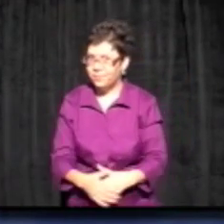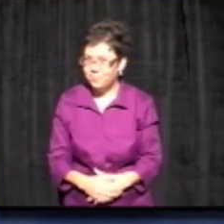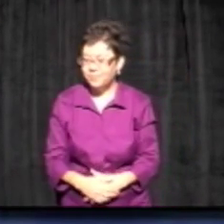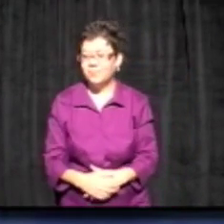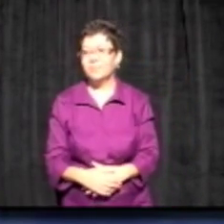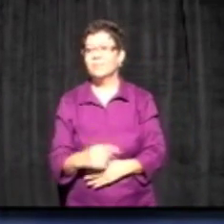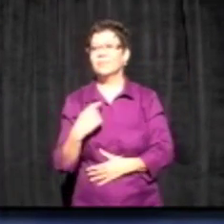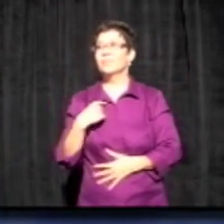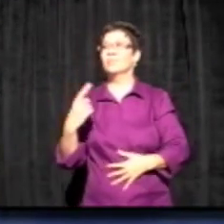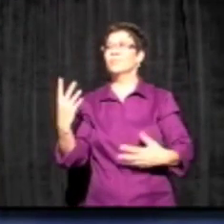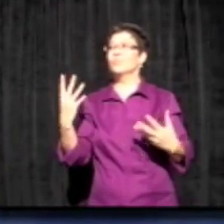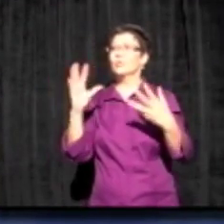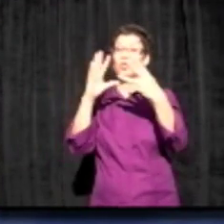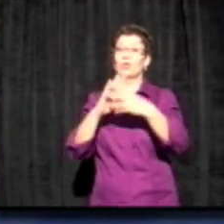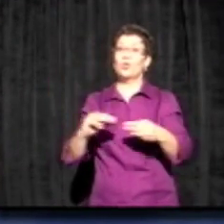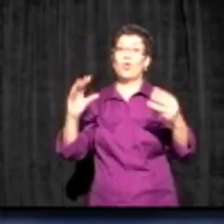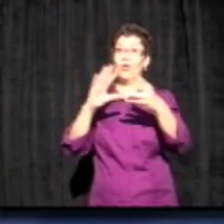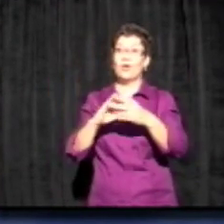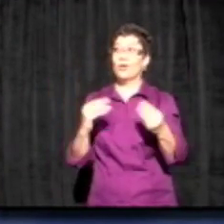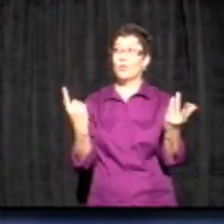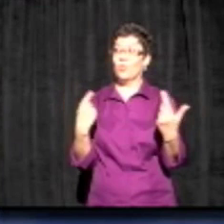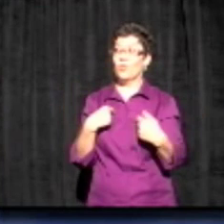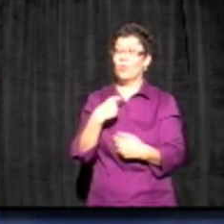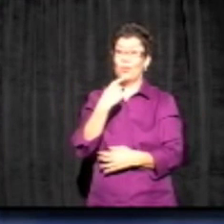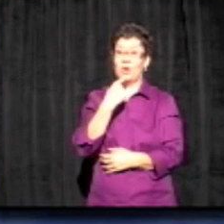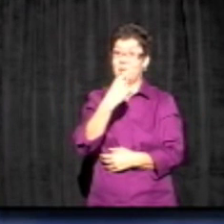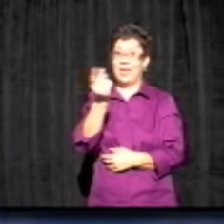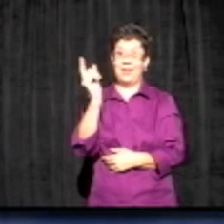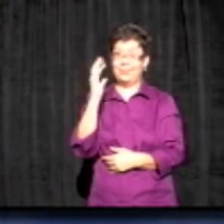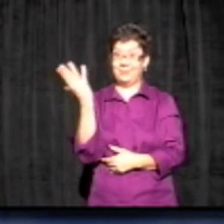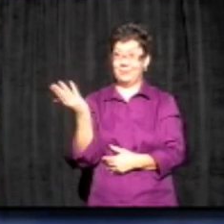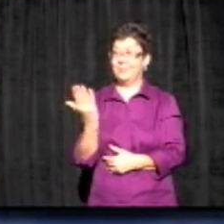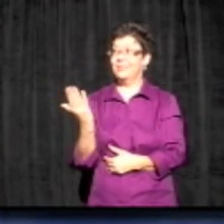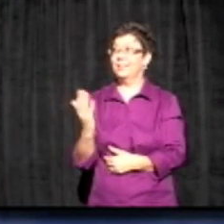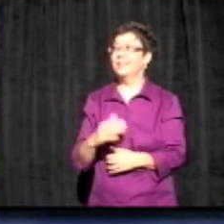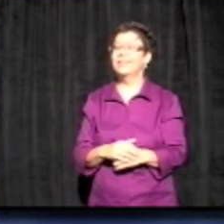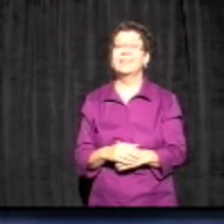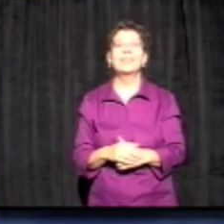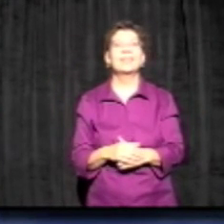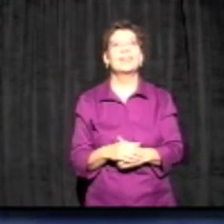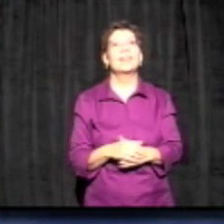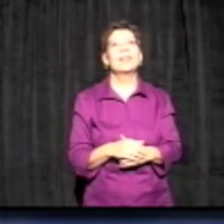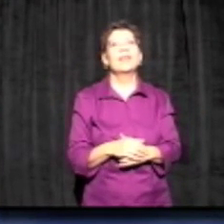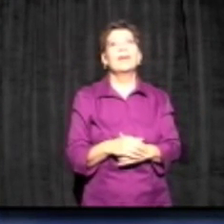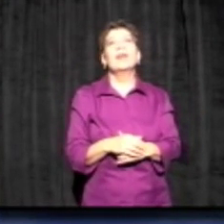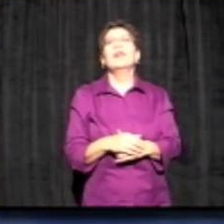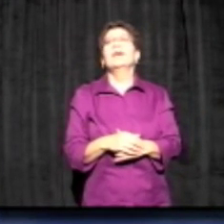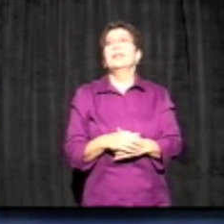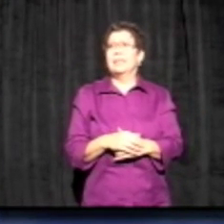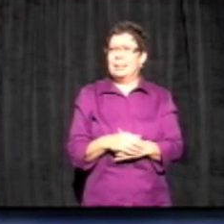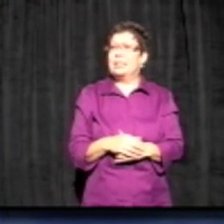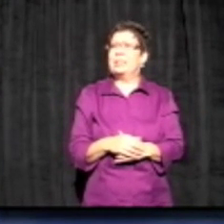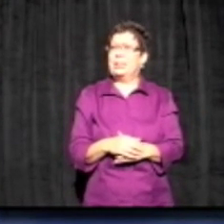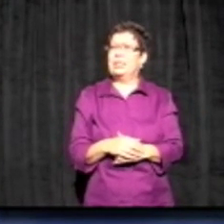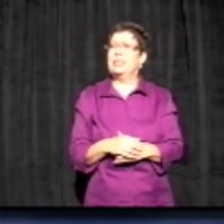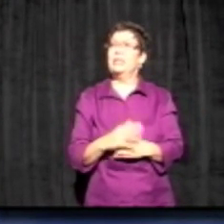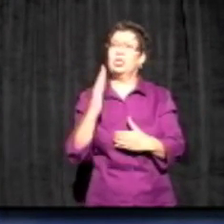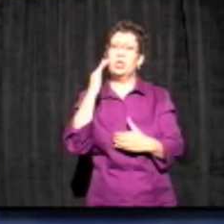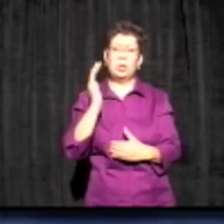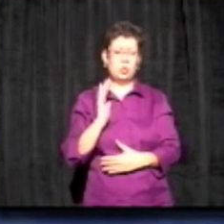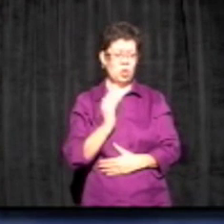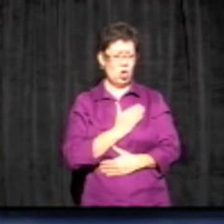stop the laughter? One, we are facing a very unserved